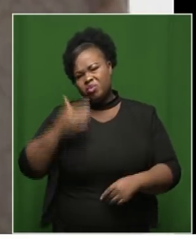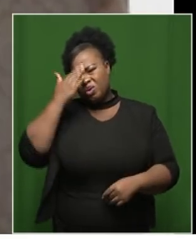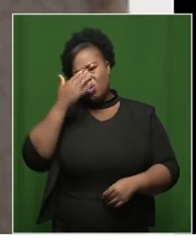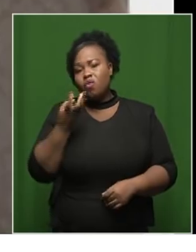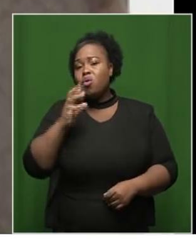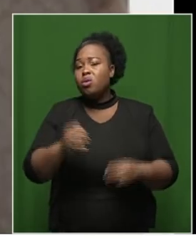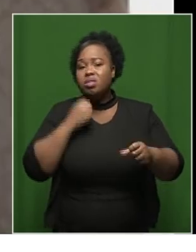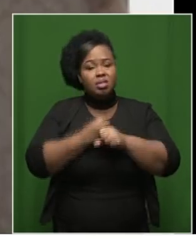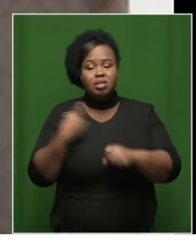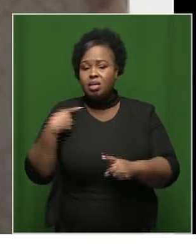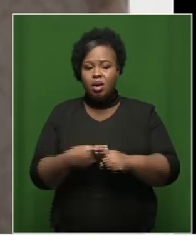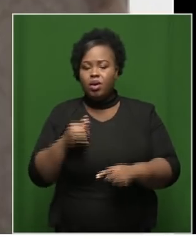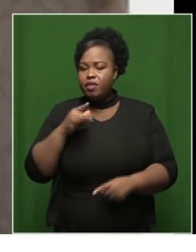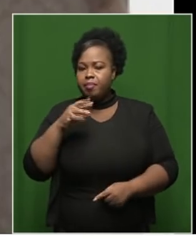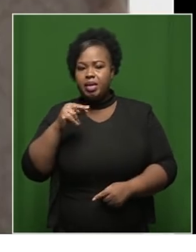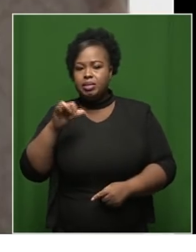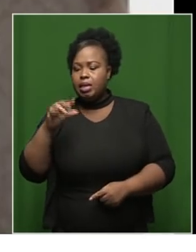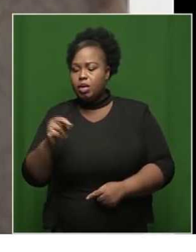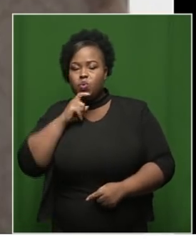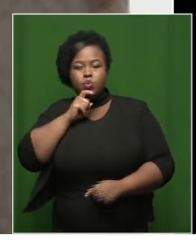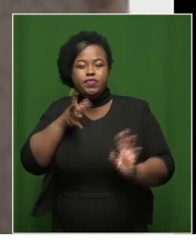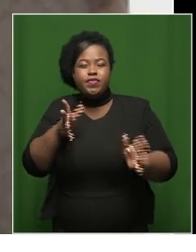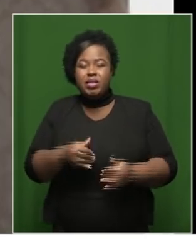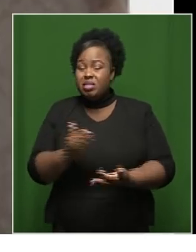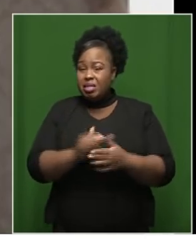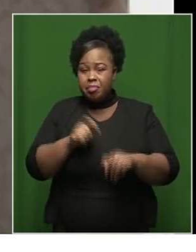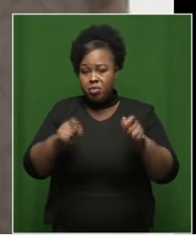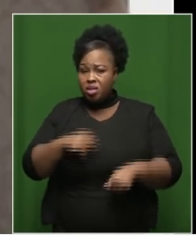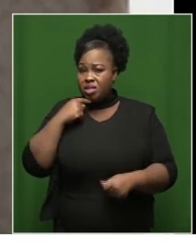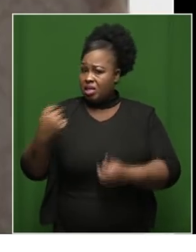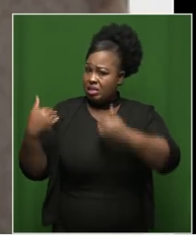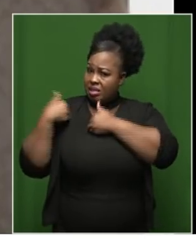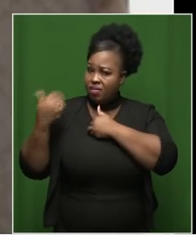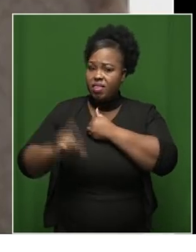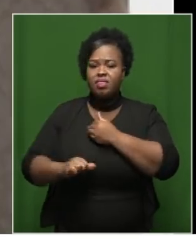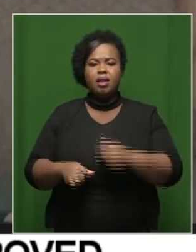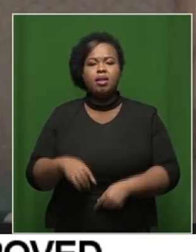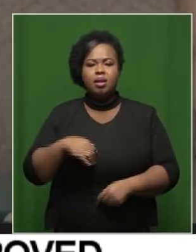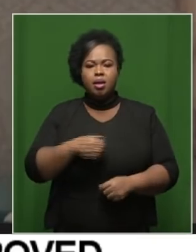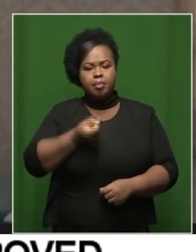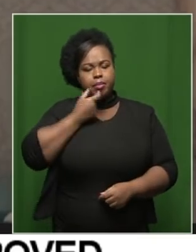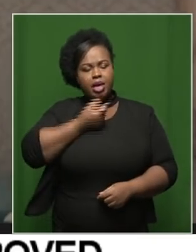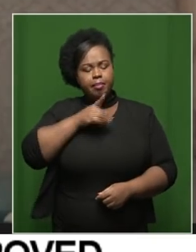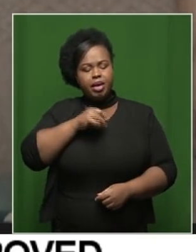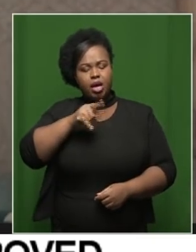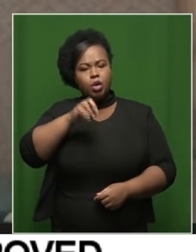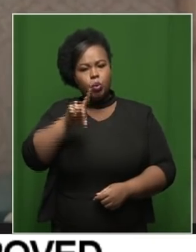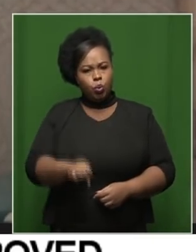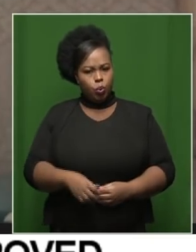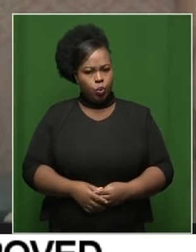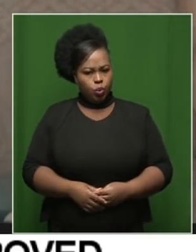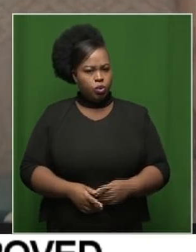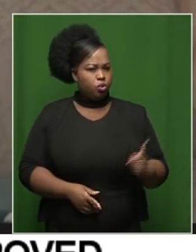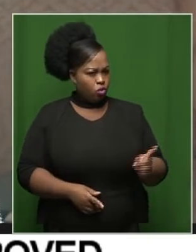40 years now, ivermectin is around, and it is. Some people say it's more safe than Panado. Yeah. When is it that